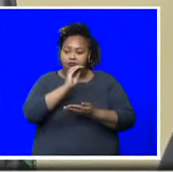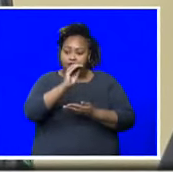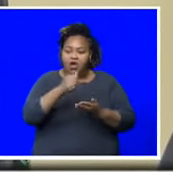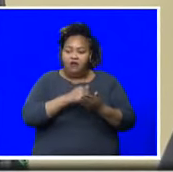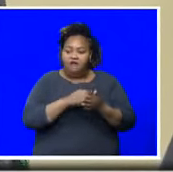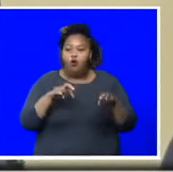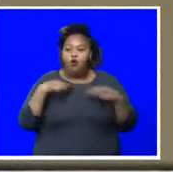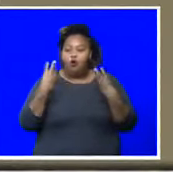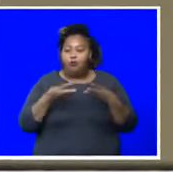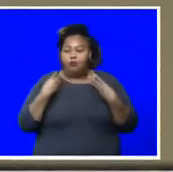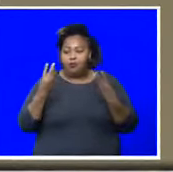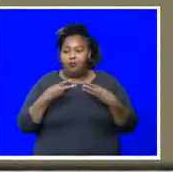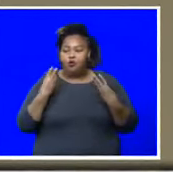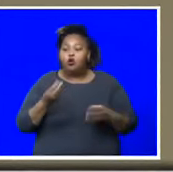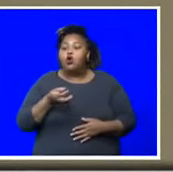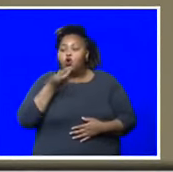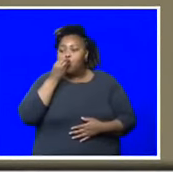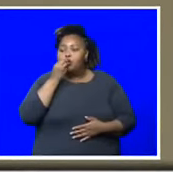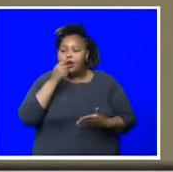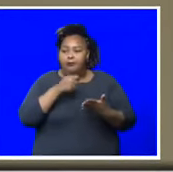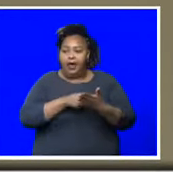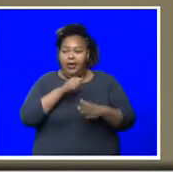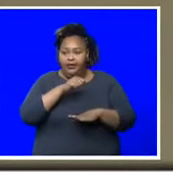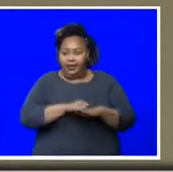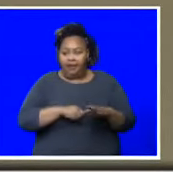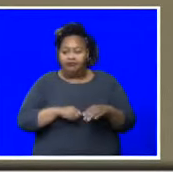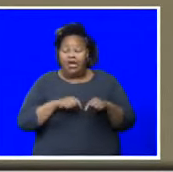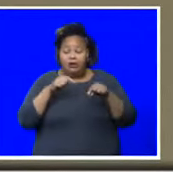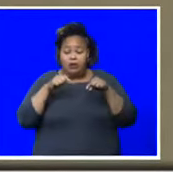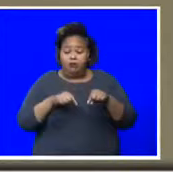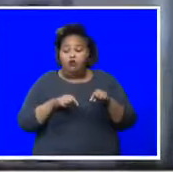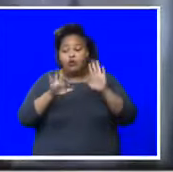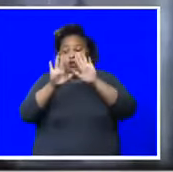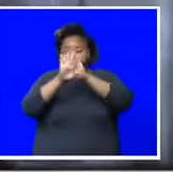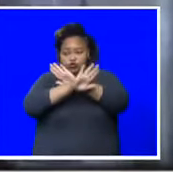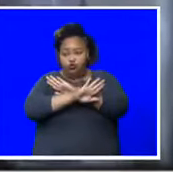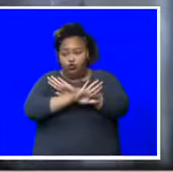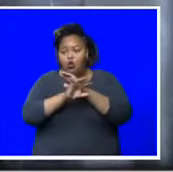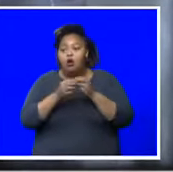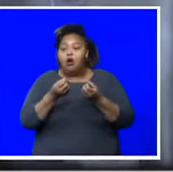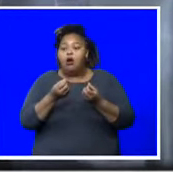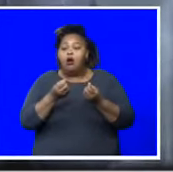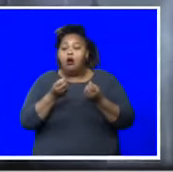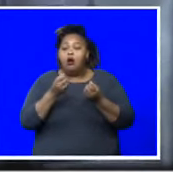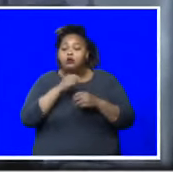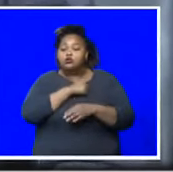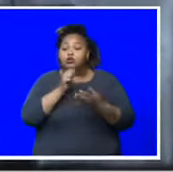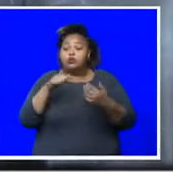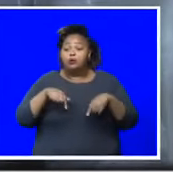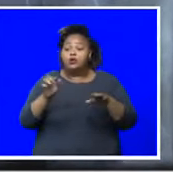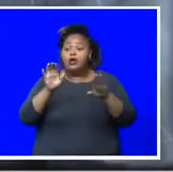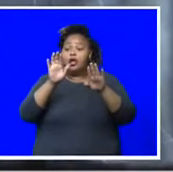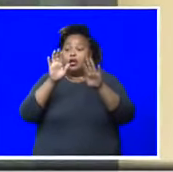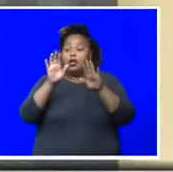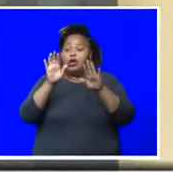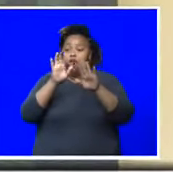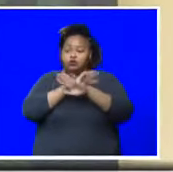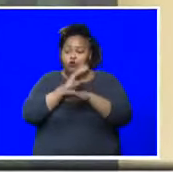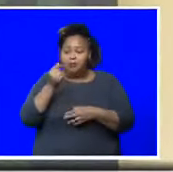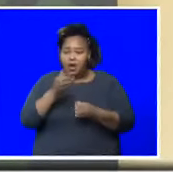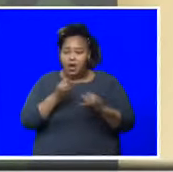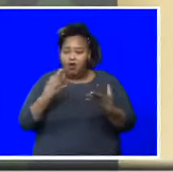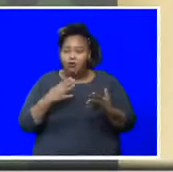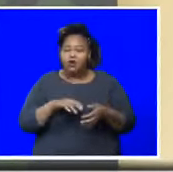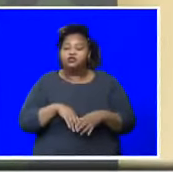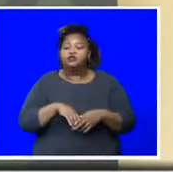80,000 kulobusuku bangemsombuluko. Ngekusho kwa Victor Mahlalela lobuke elihlangothi lwetehlakalo sebase sigabeni